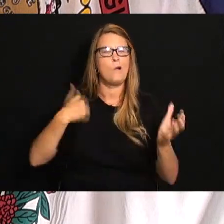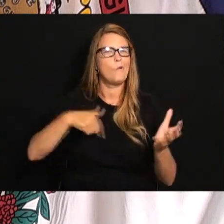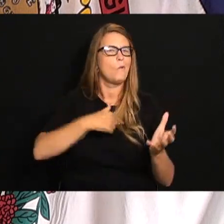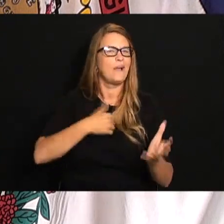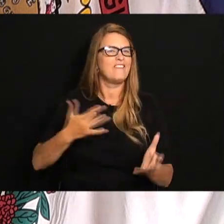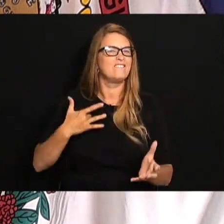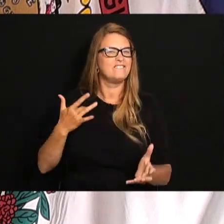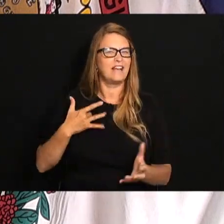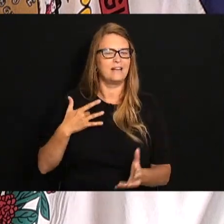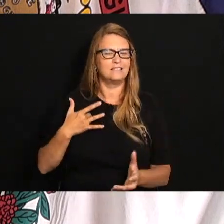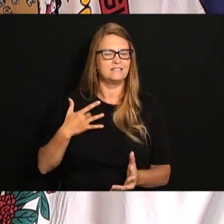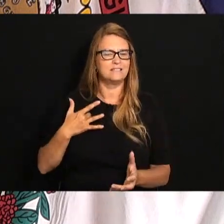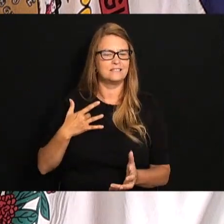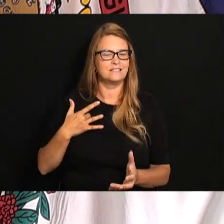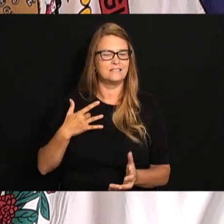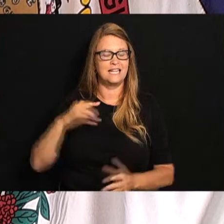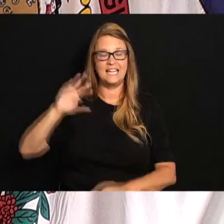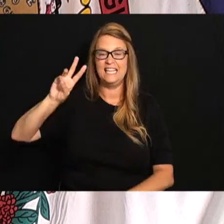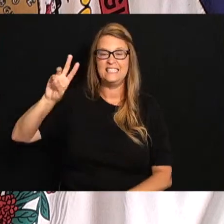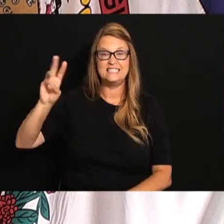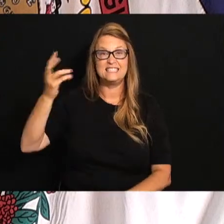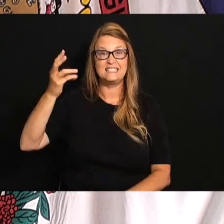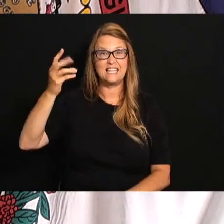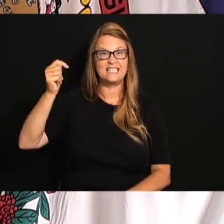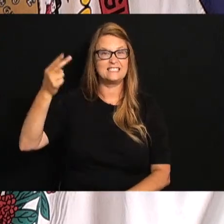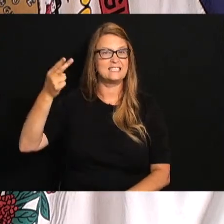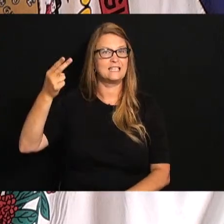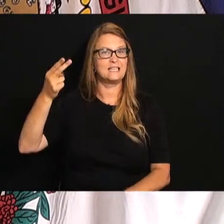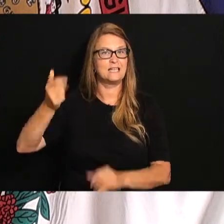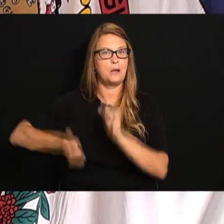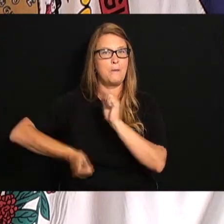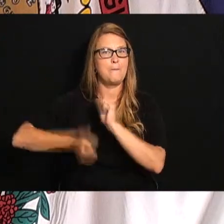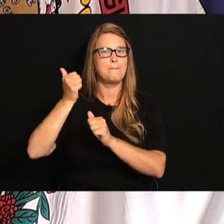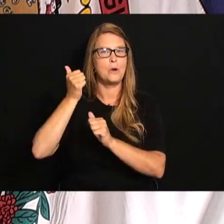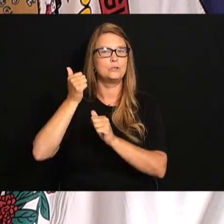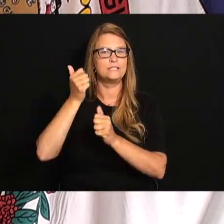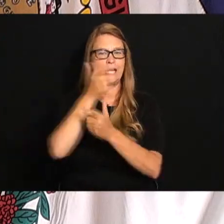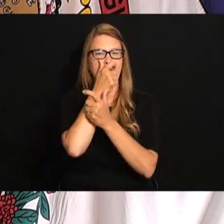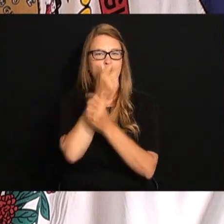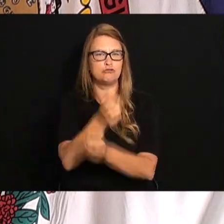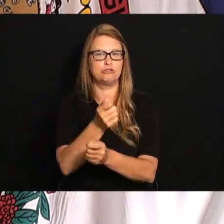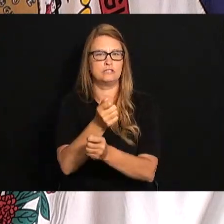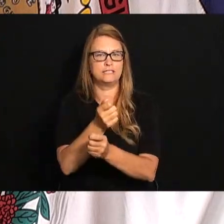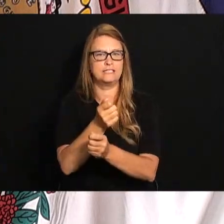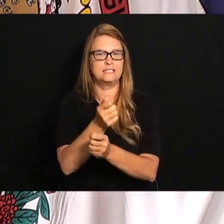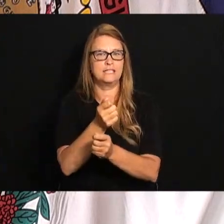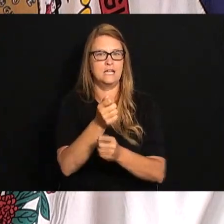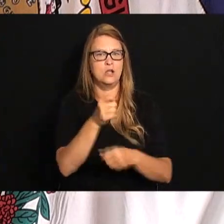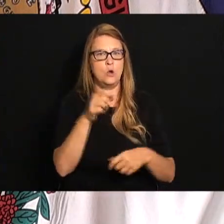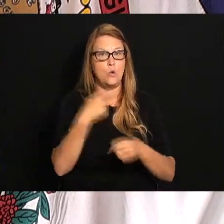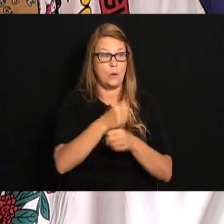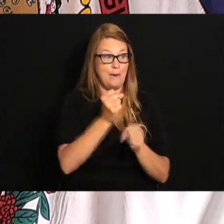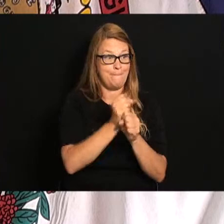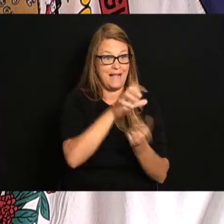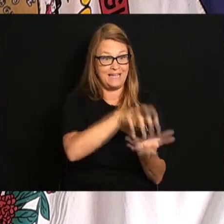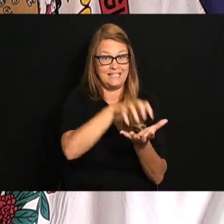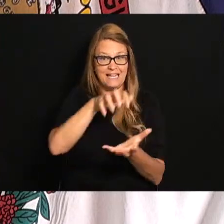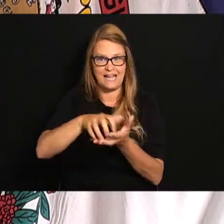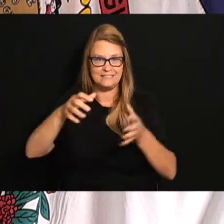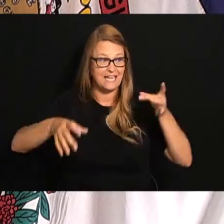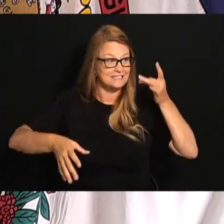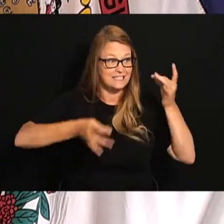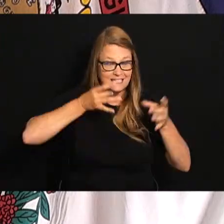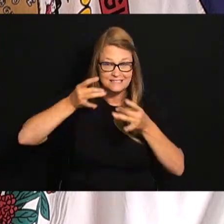the 6 most interesting recipes. And then we took in the cakes. We did all kinds of tasting. I